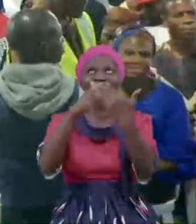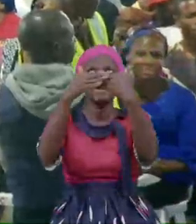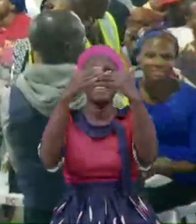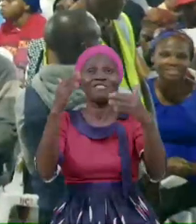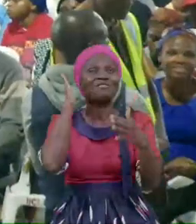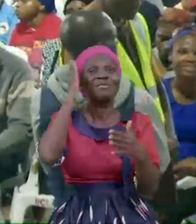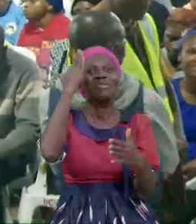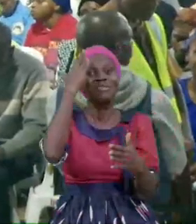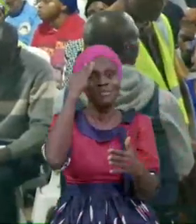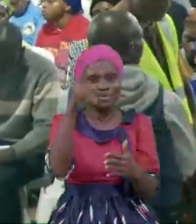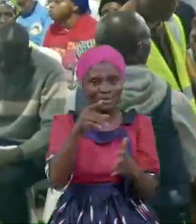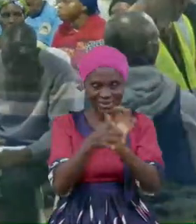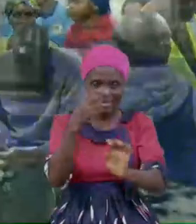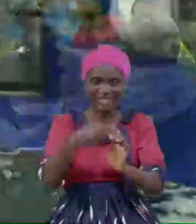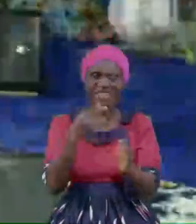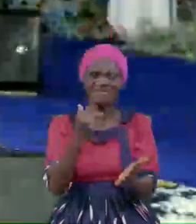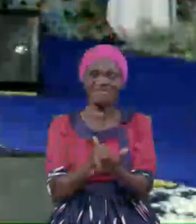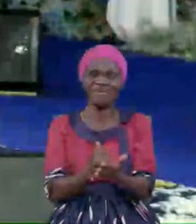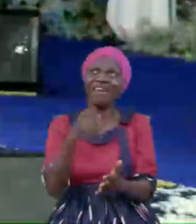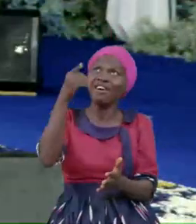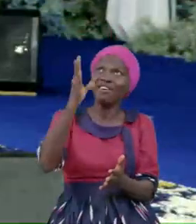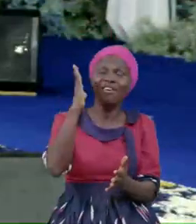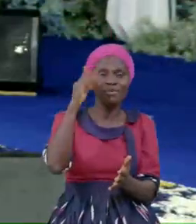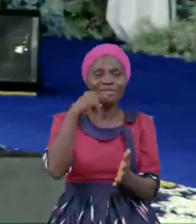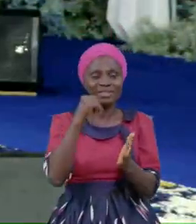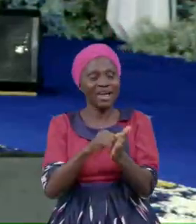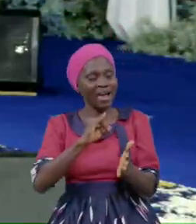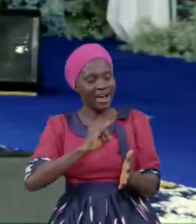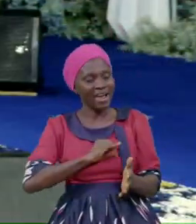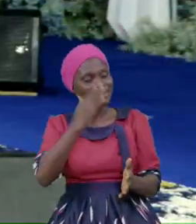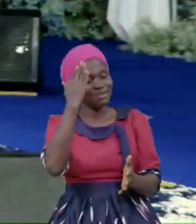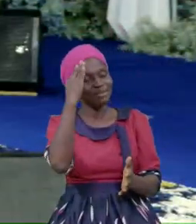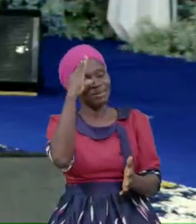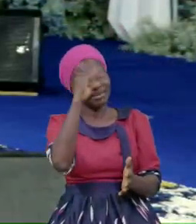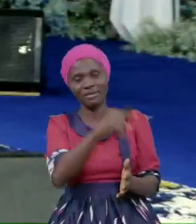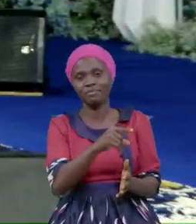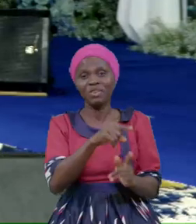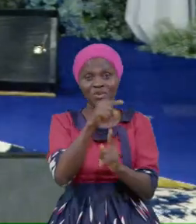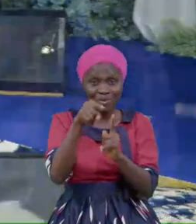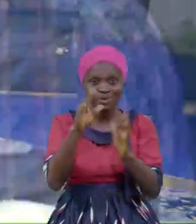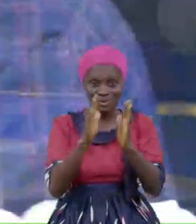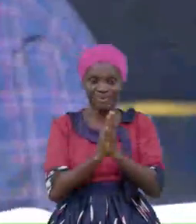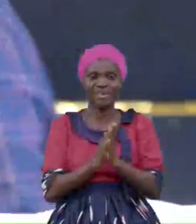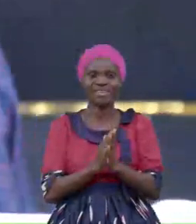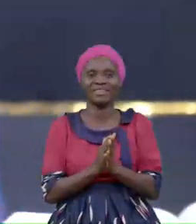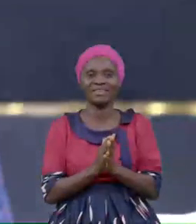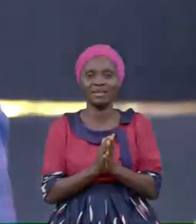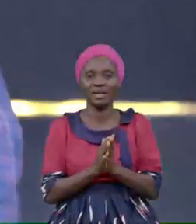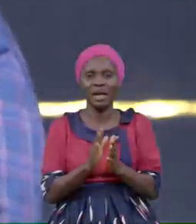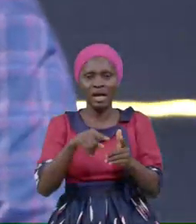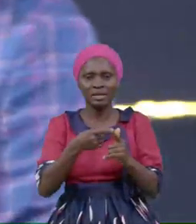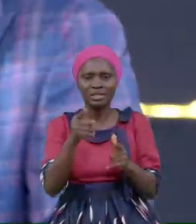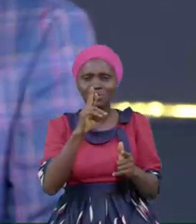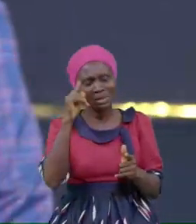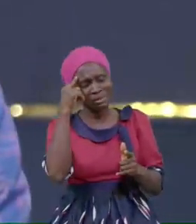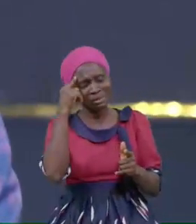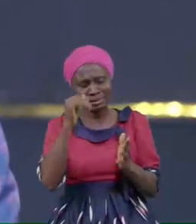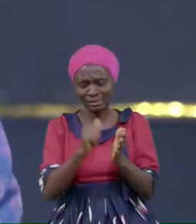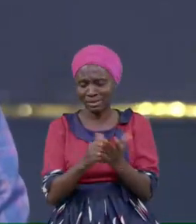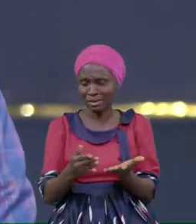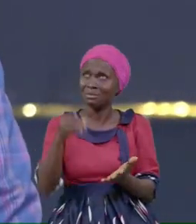God will say, I know him. When you pray, and then you're still saying, oh God, look at my challenge. I know